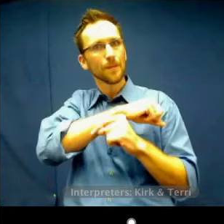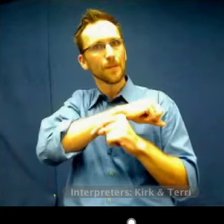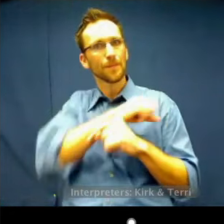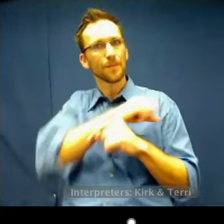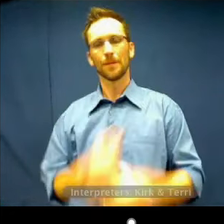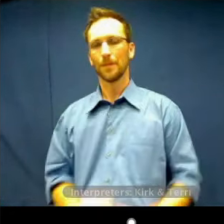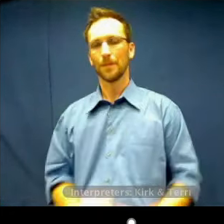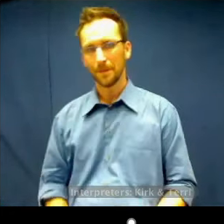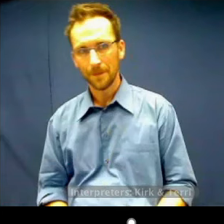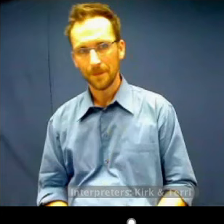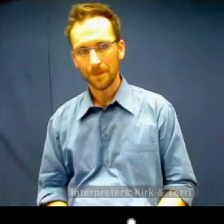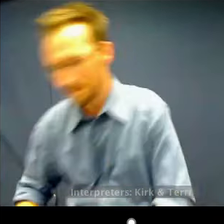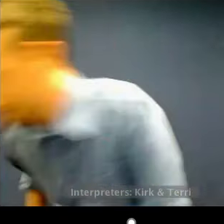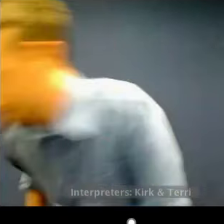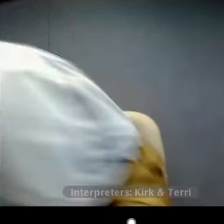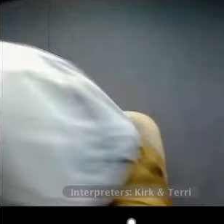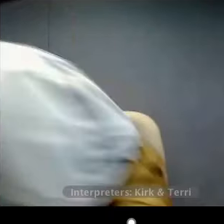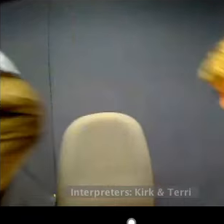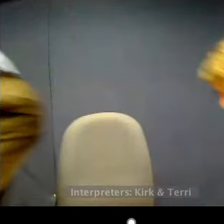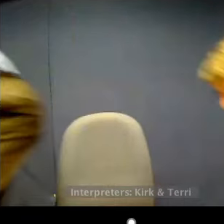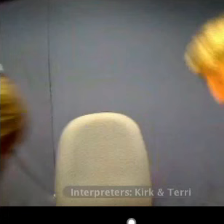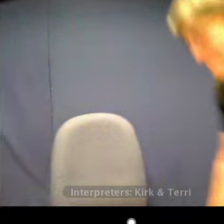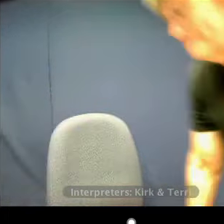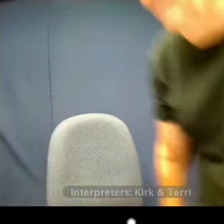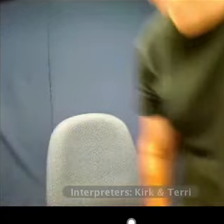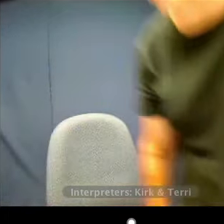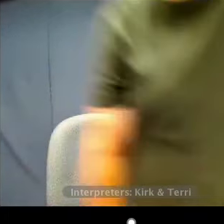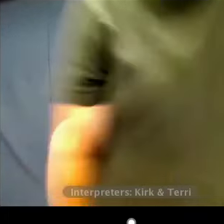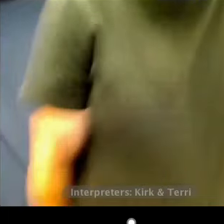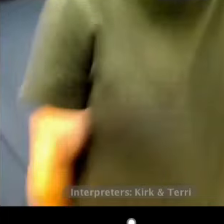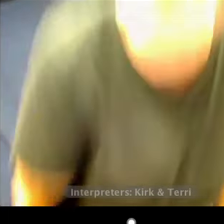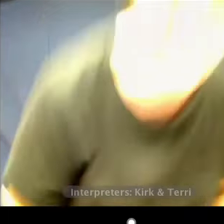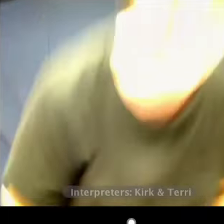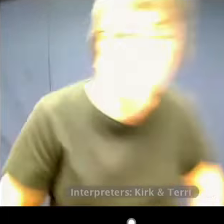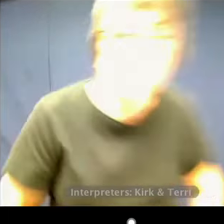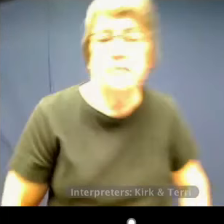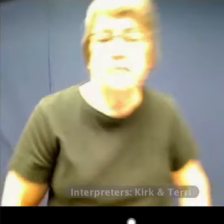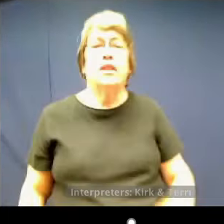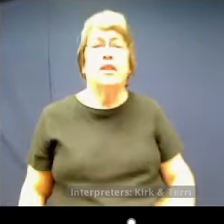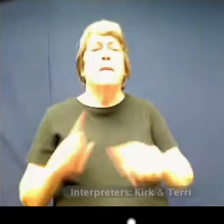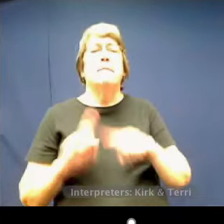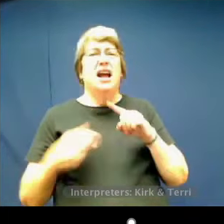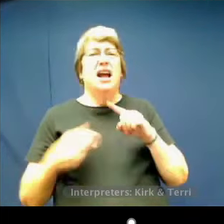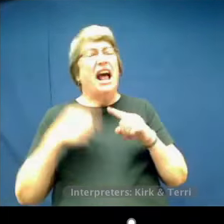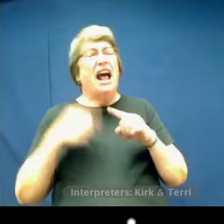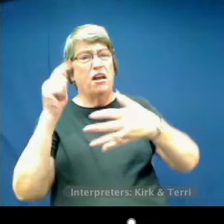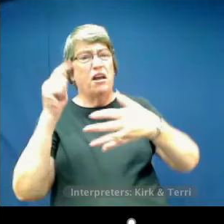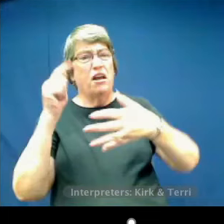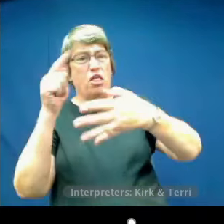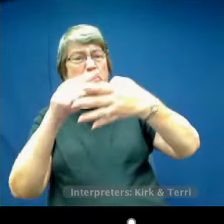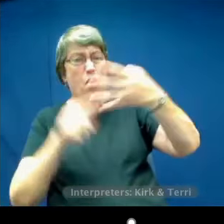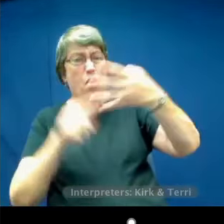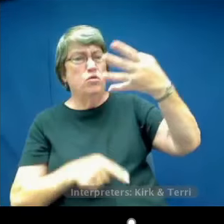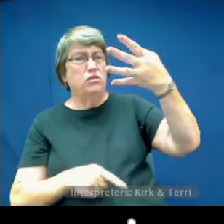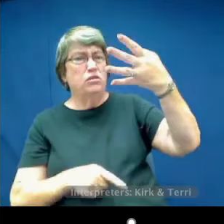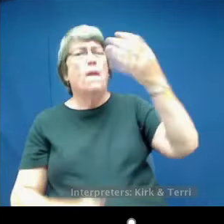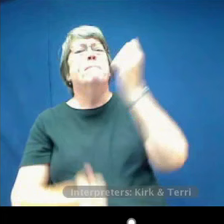But I think, for the most part, those are the basic major issues that you're going to see in marital